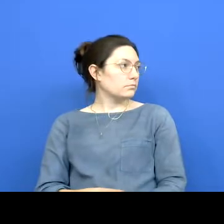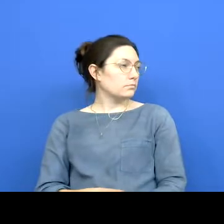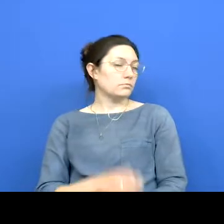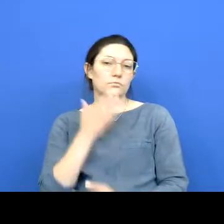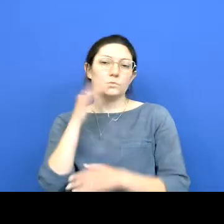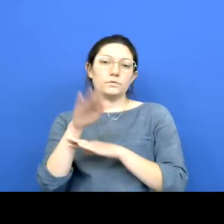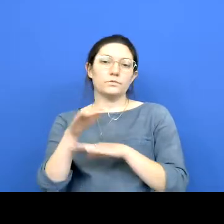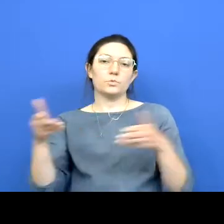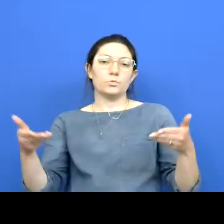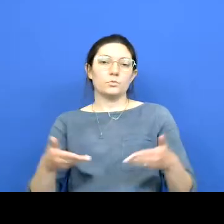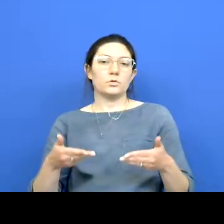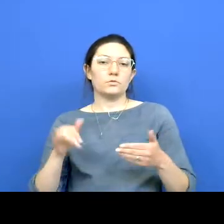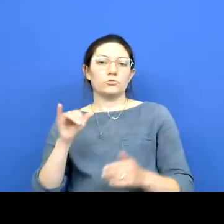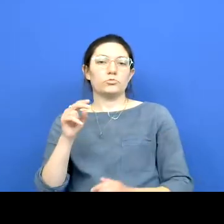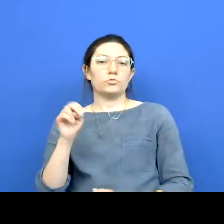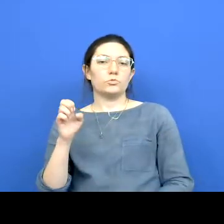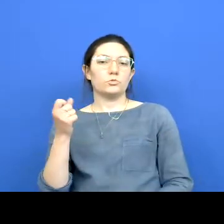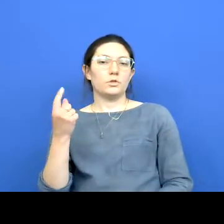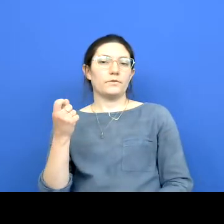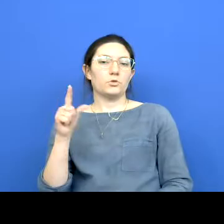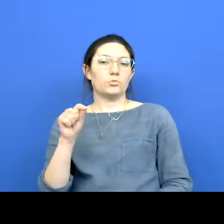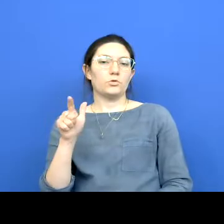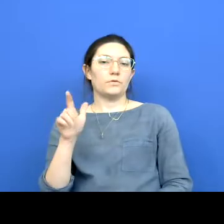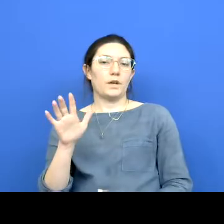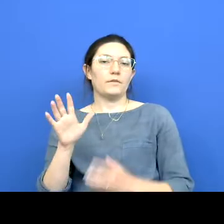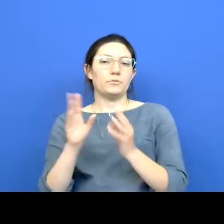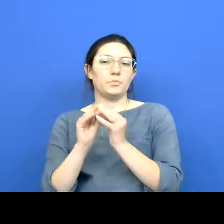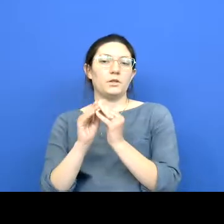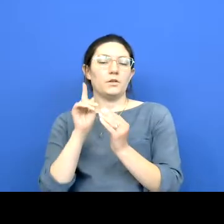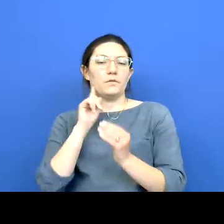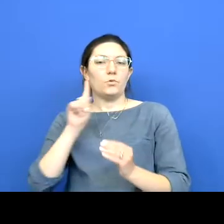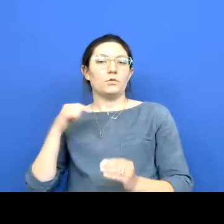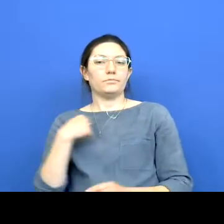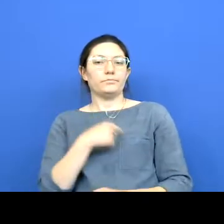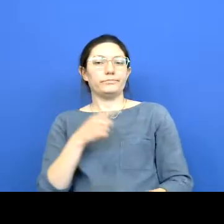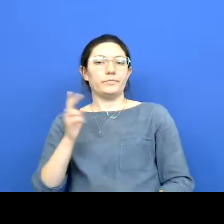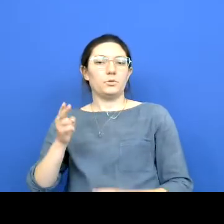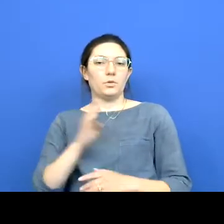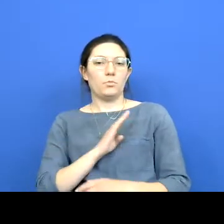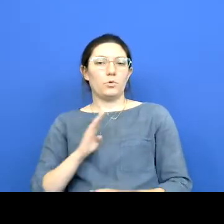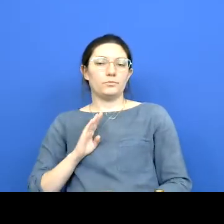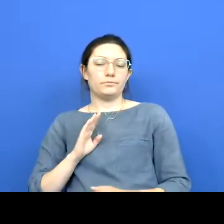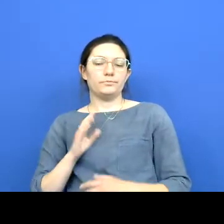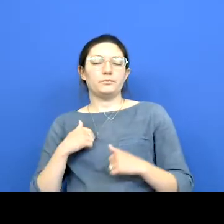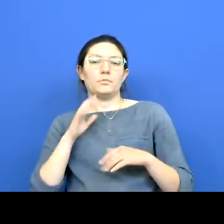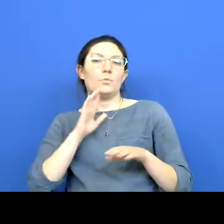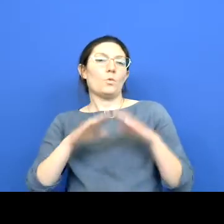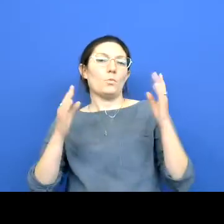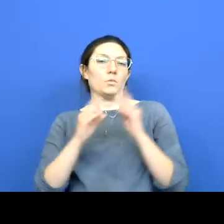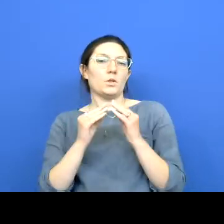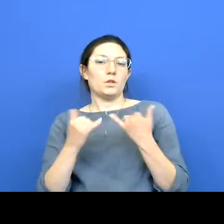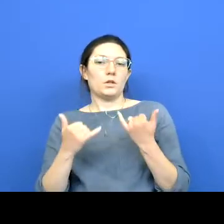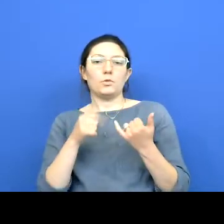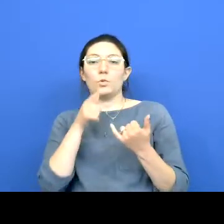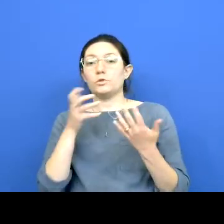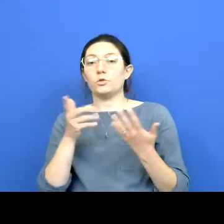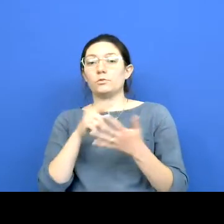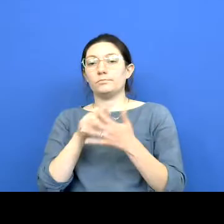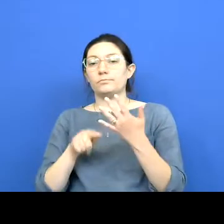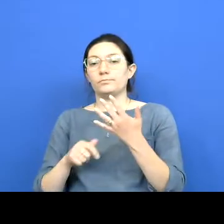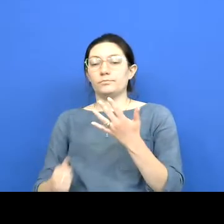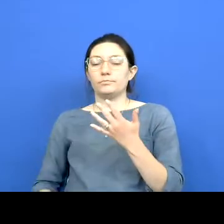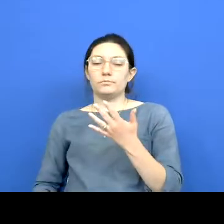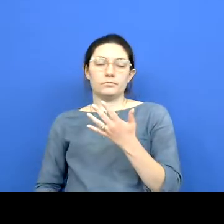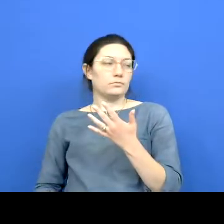Good evening and welcome to the June 11th, 2025 meeting of the Henrietta Town Board. I'd like to call the meeting to order. Please call the roll.